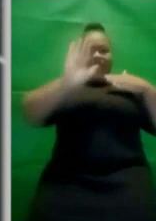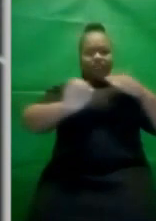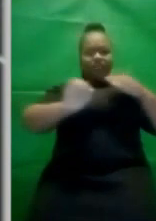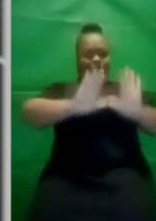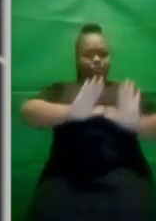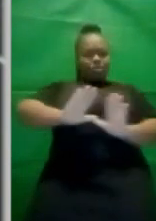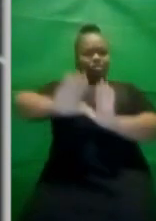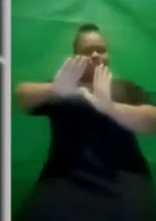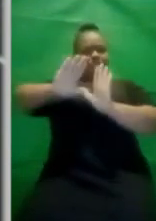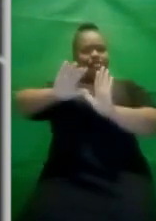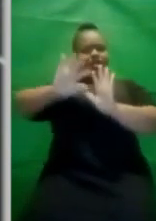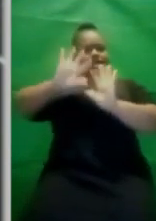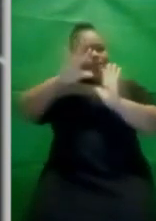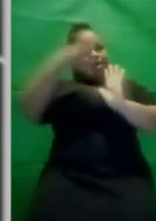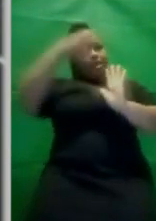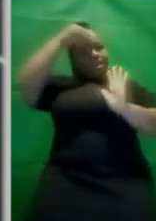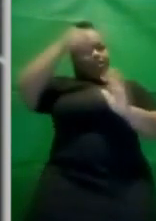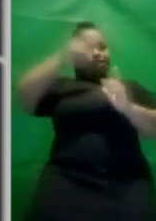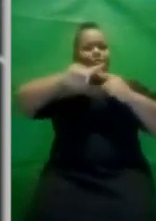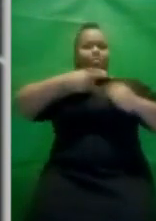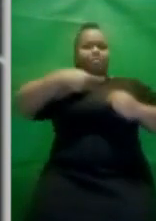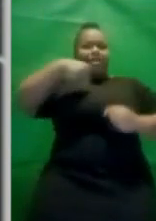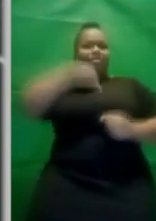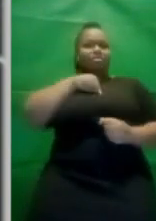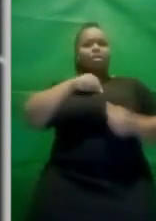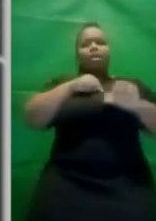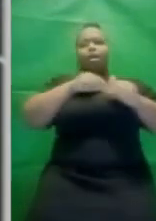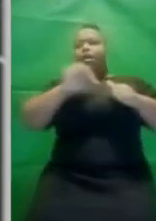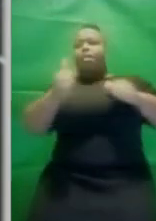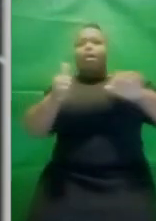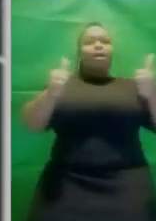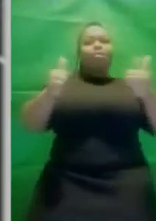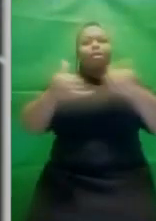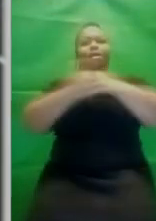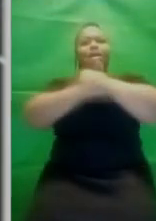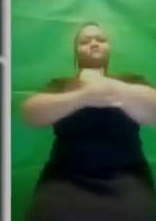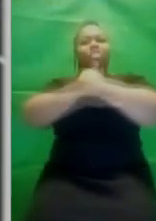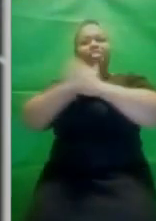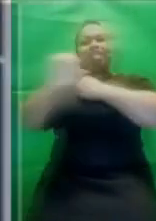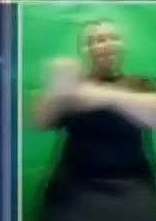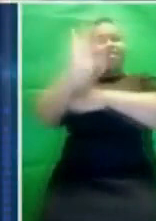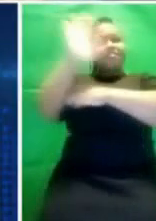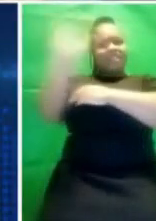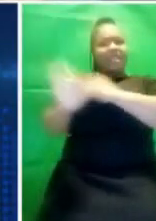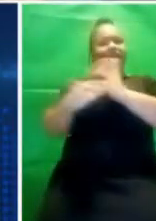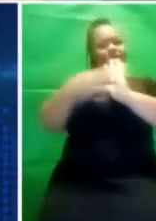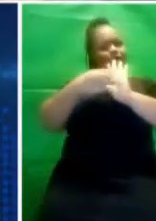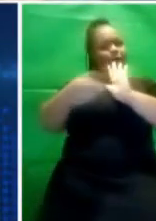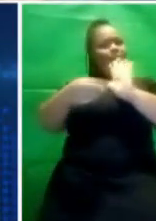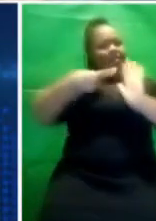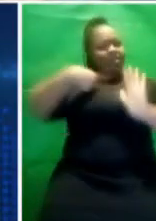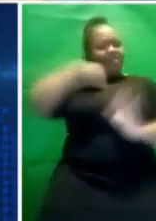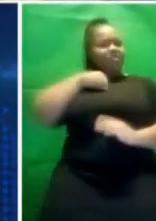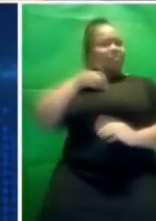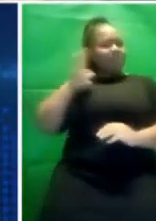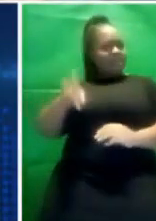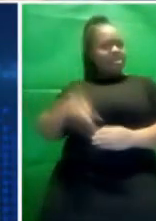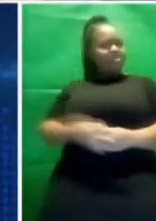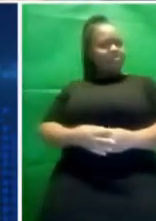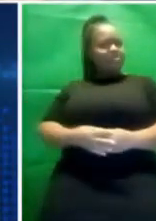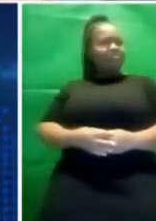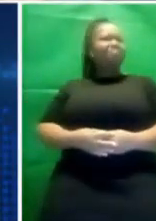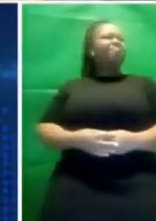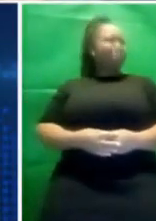this can also then be done in our sister countries. All right. I mean, it has a lot of practical